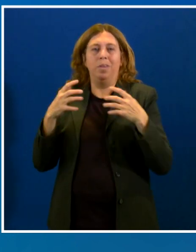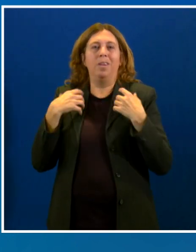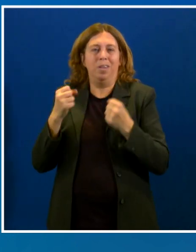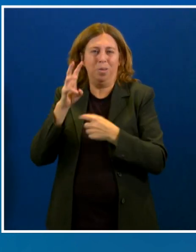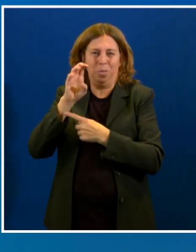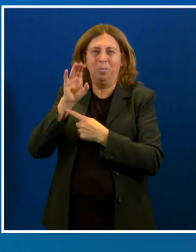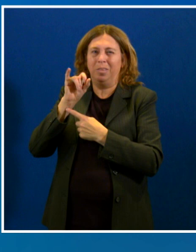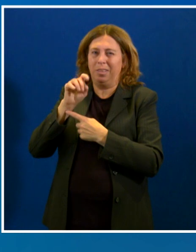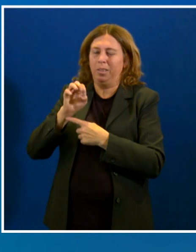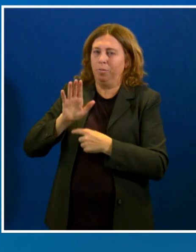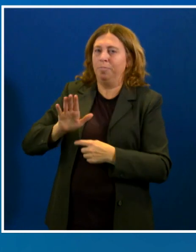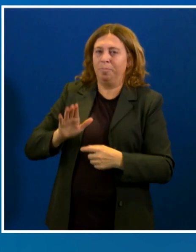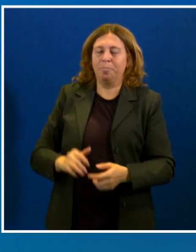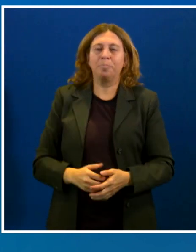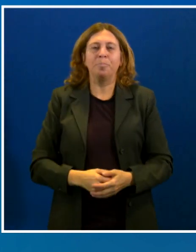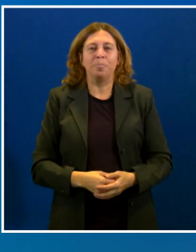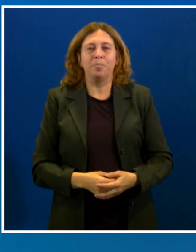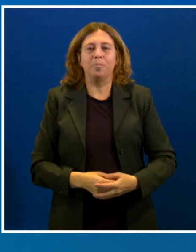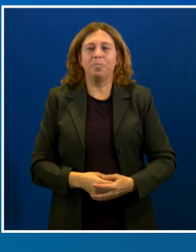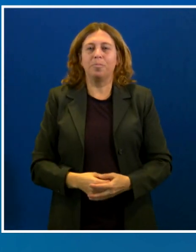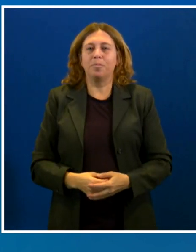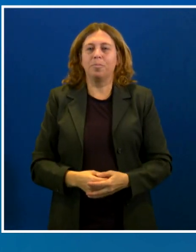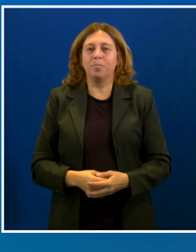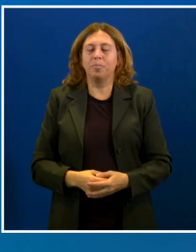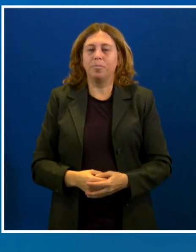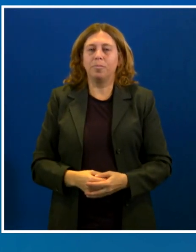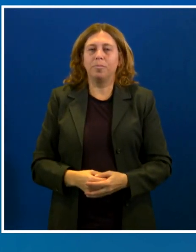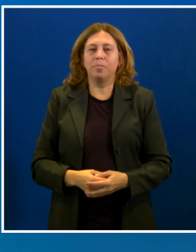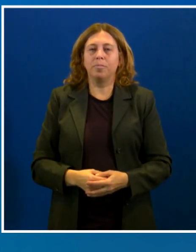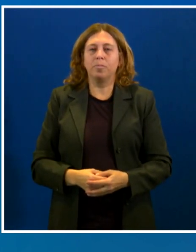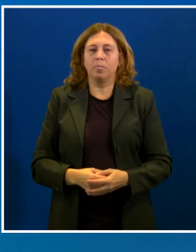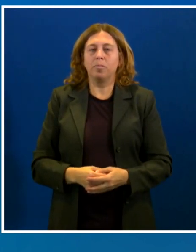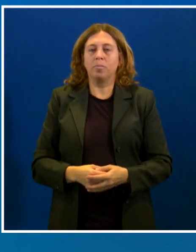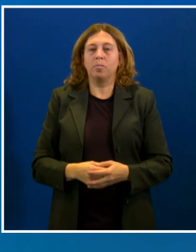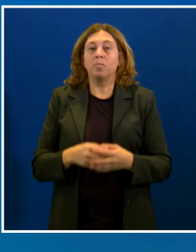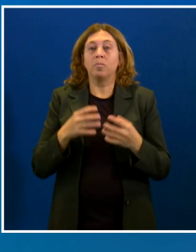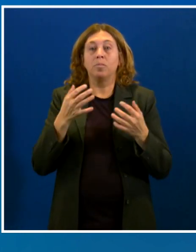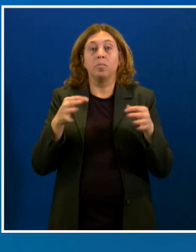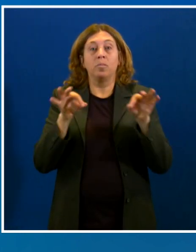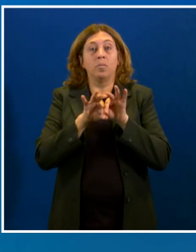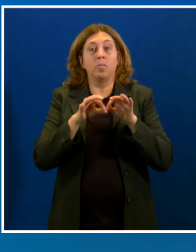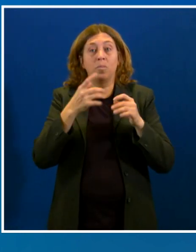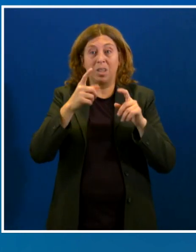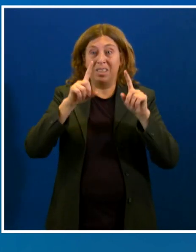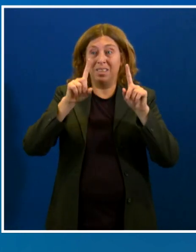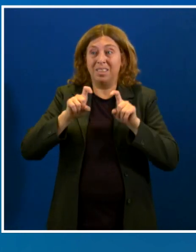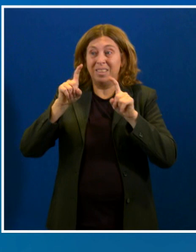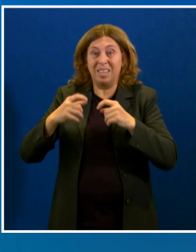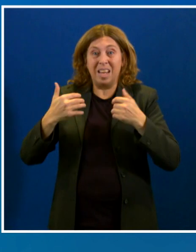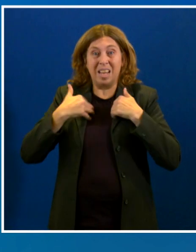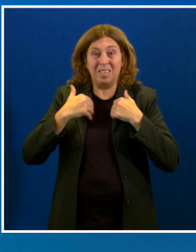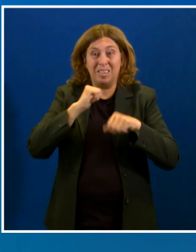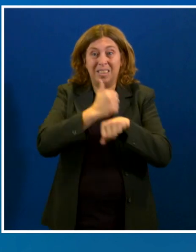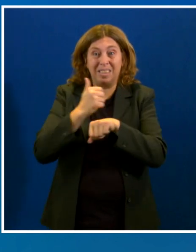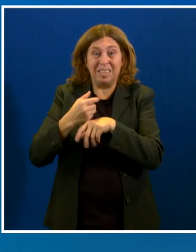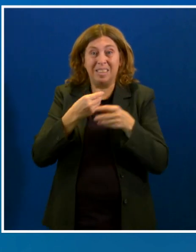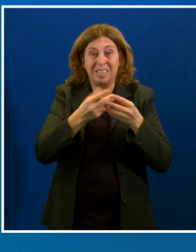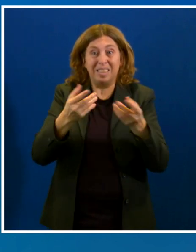Because increased access to testing is a key factor in slowing the spread of the virus in our community, the City of